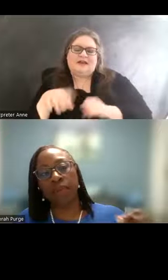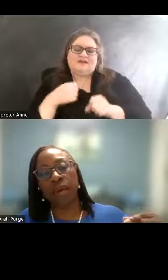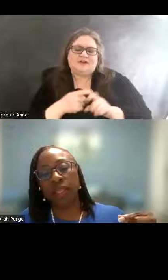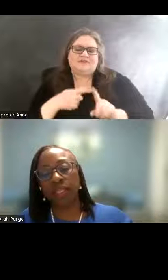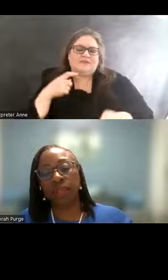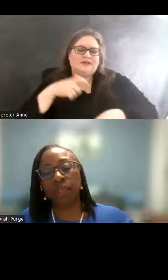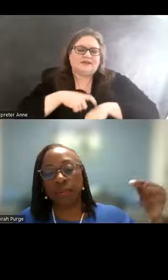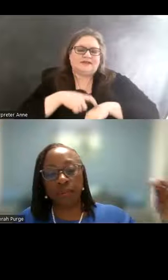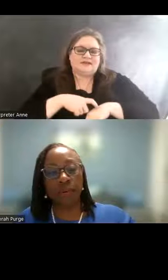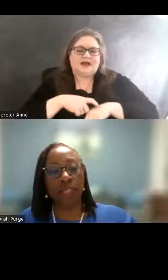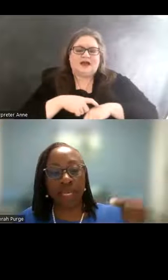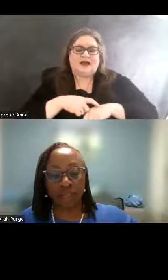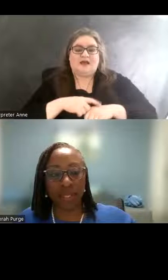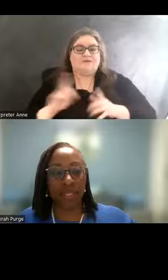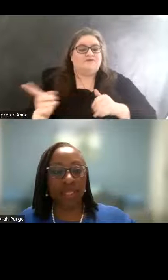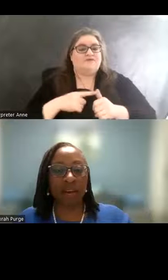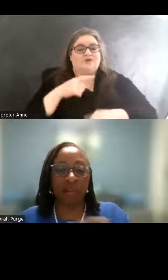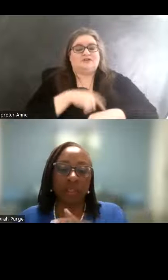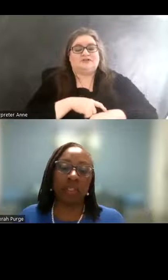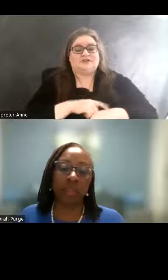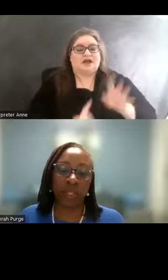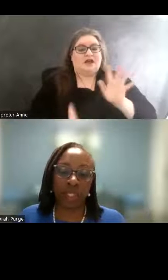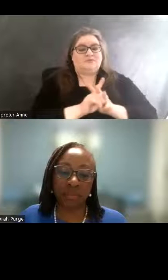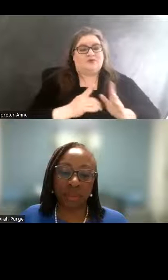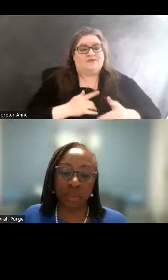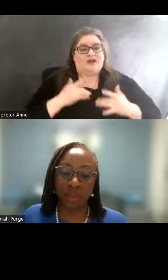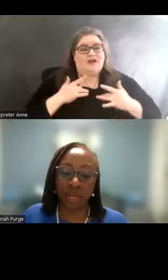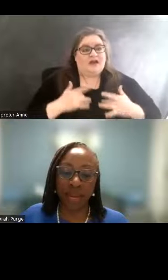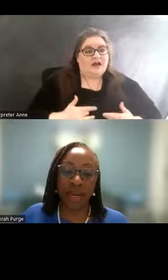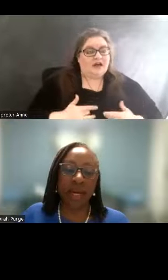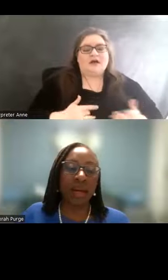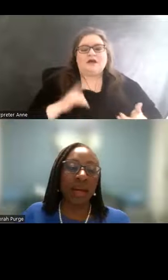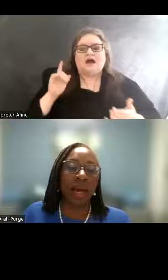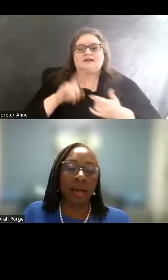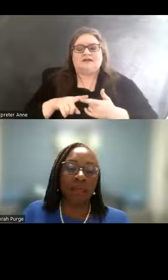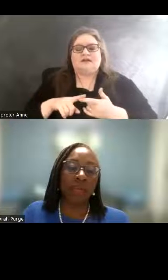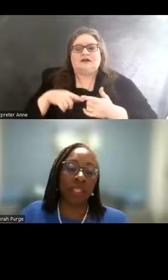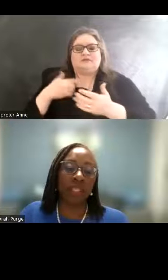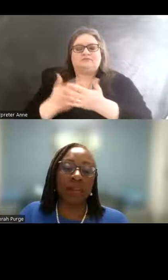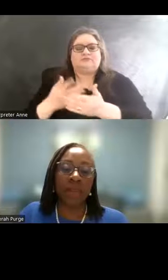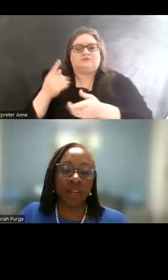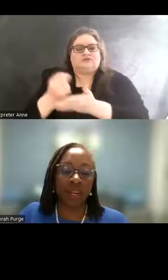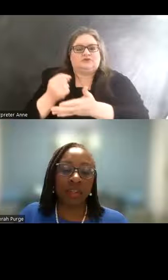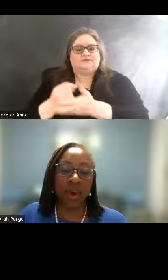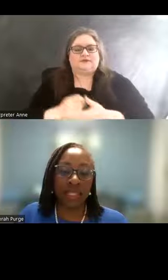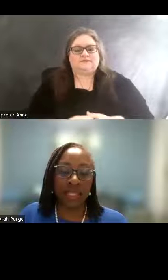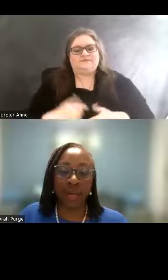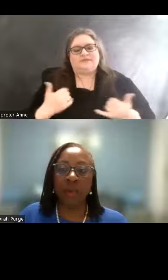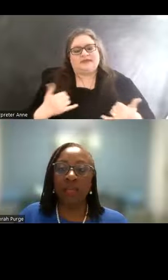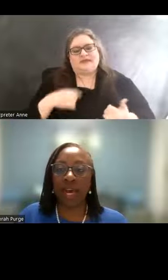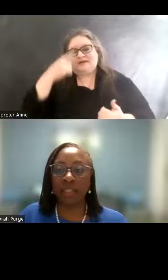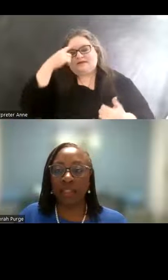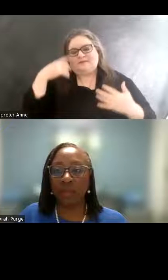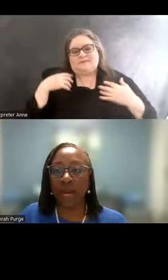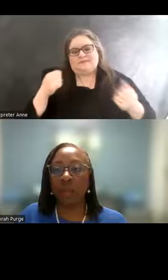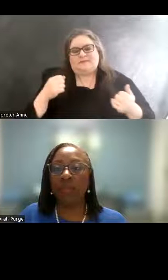time the symptom first exhibits itself to receive treatment. Folks, this is a mental health crisis, and